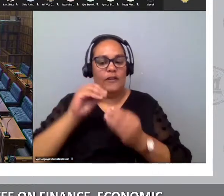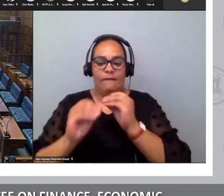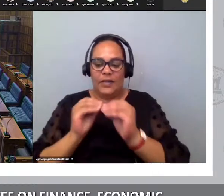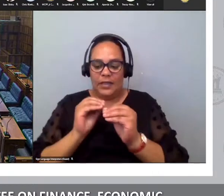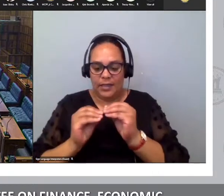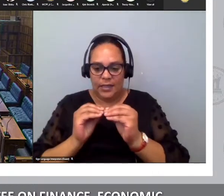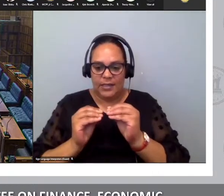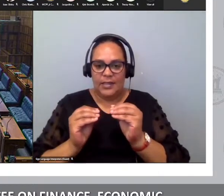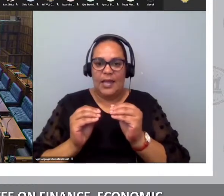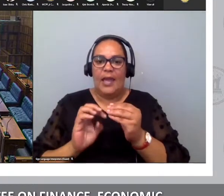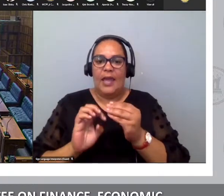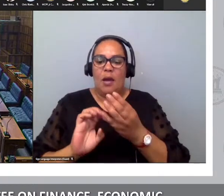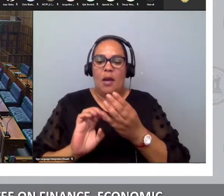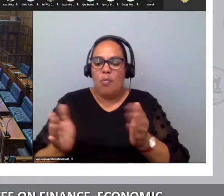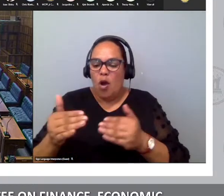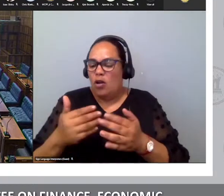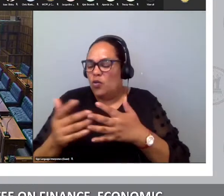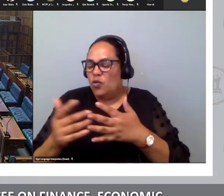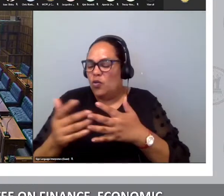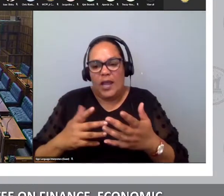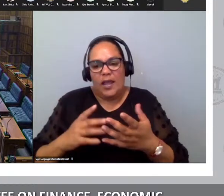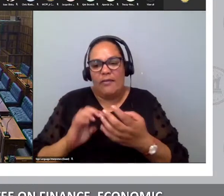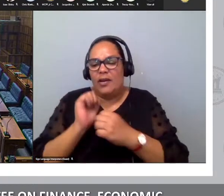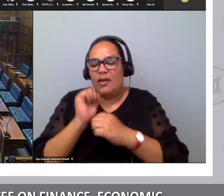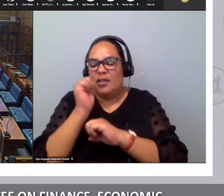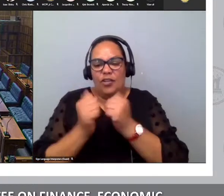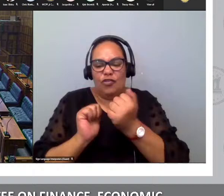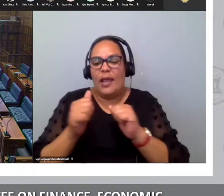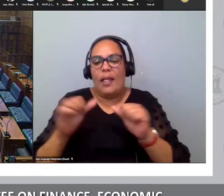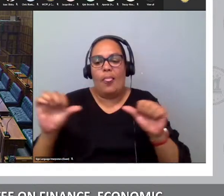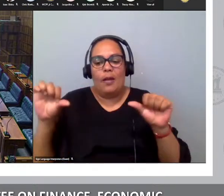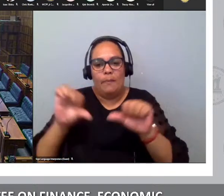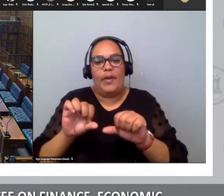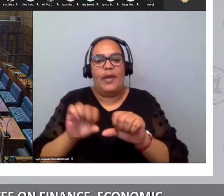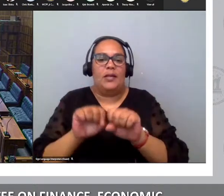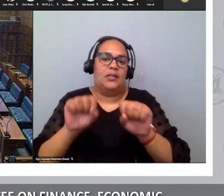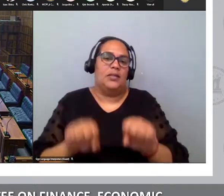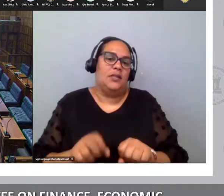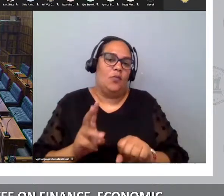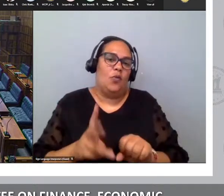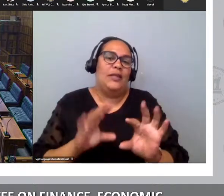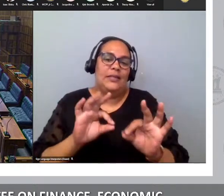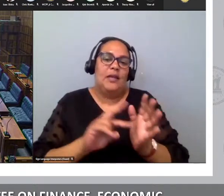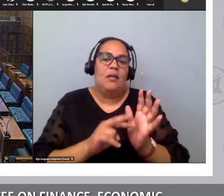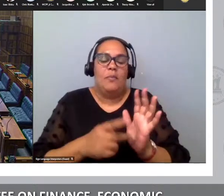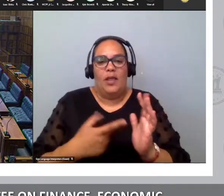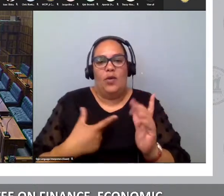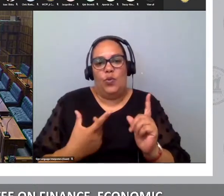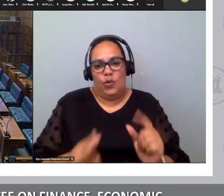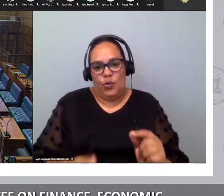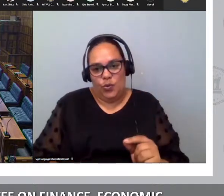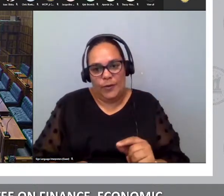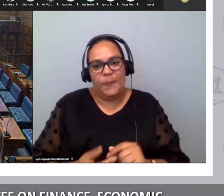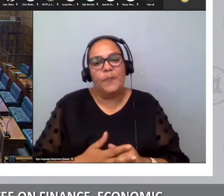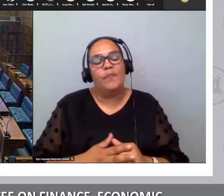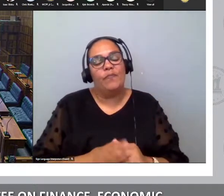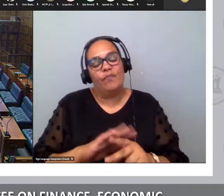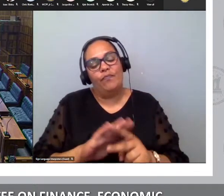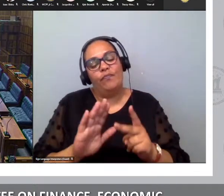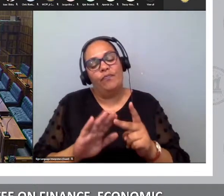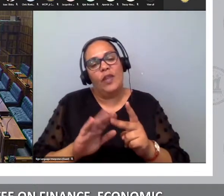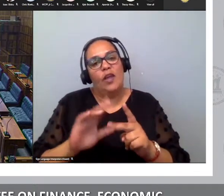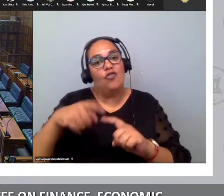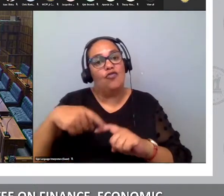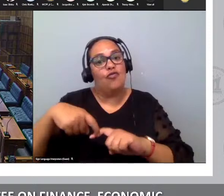gearbox wiring all that and bring it back into the system so that is the plan on the